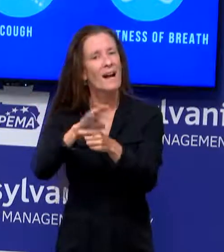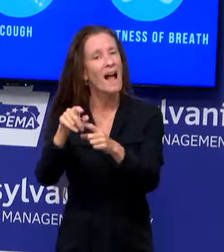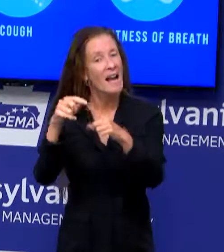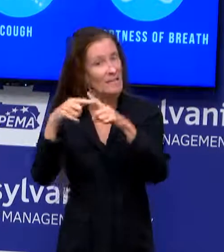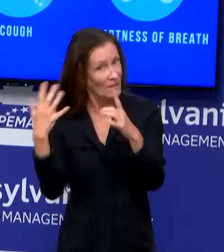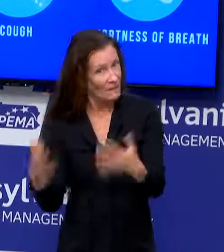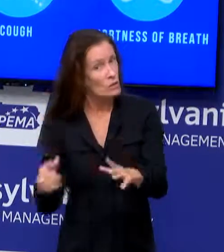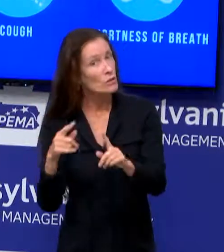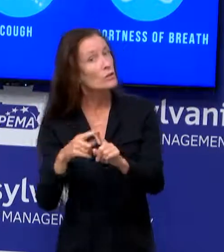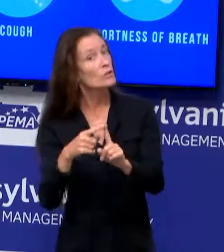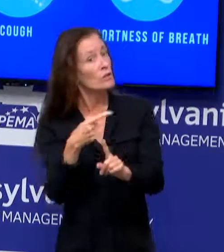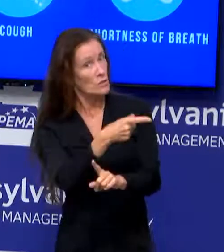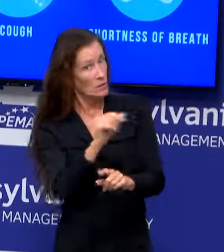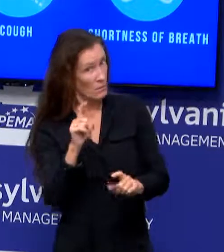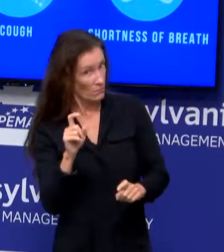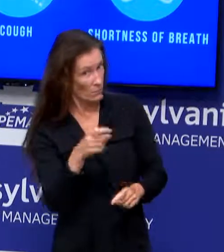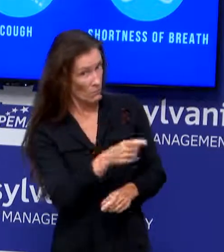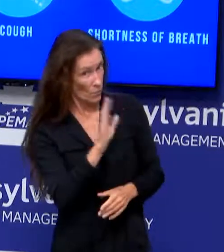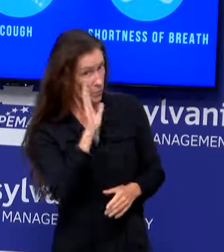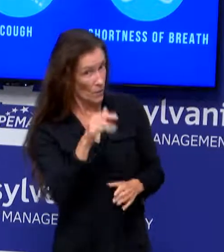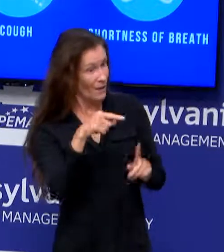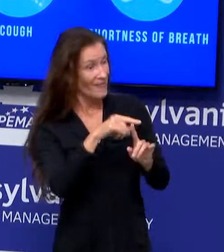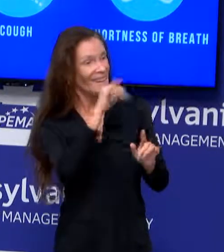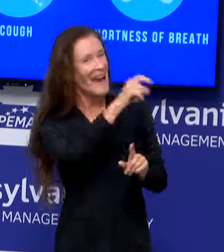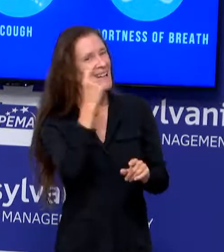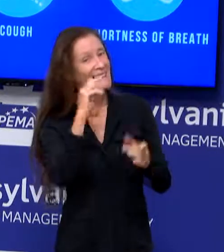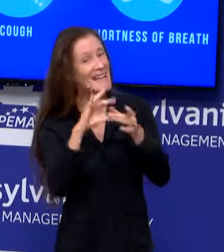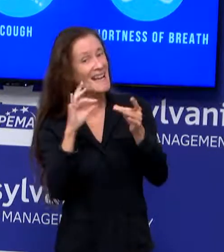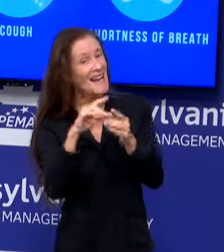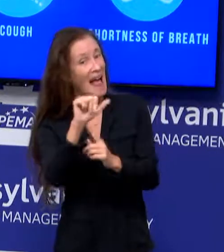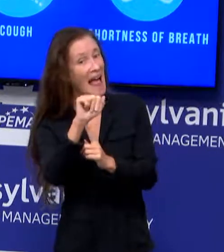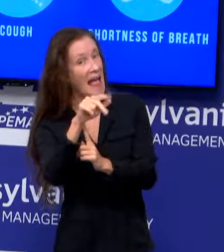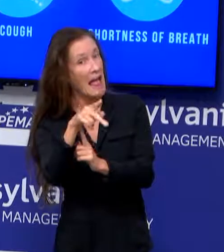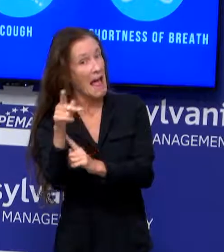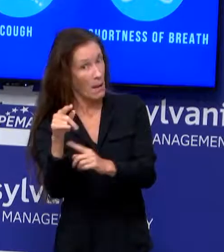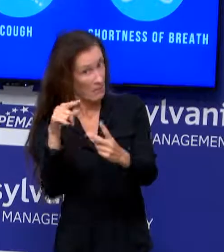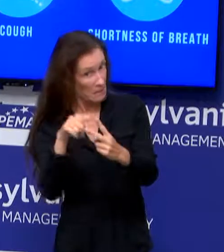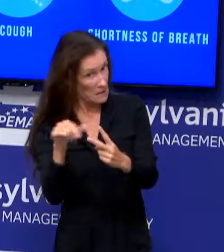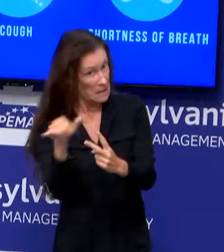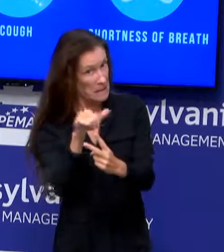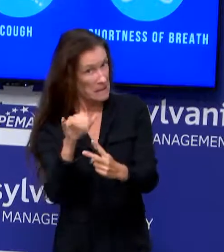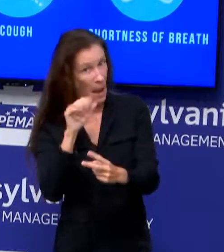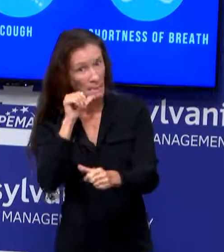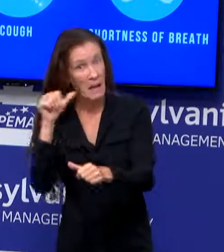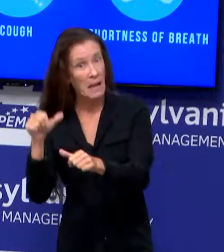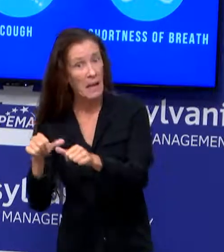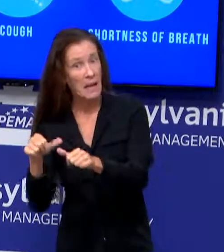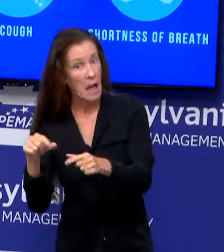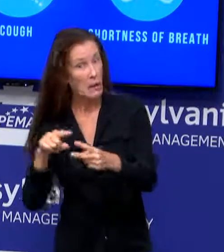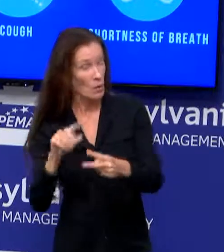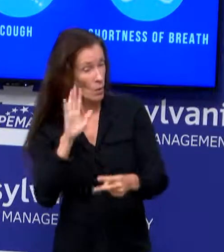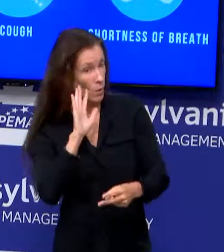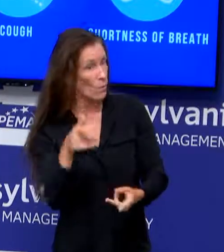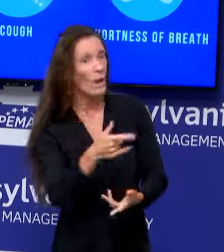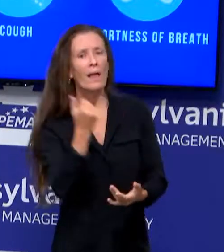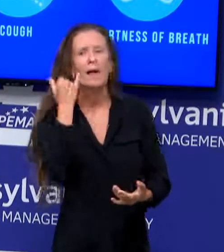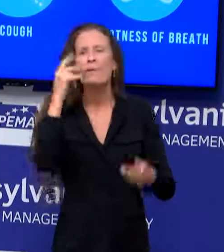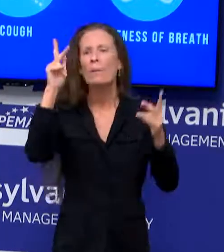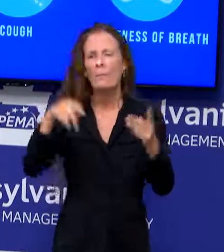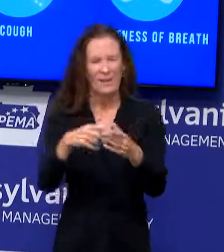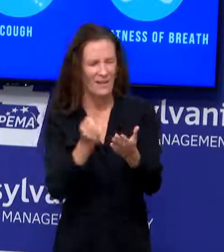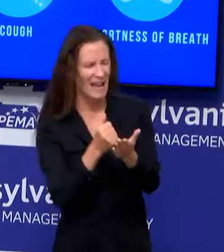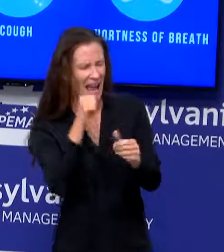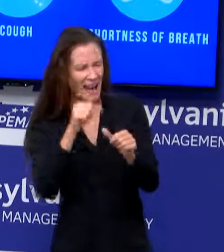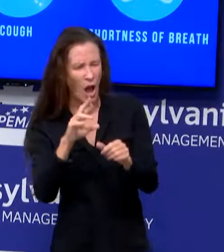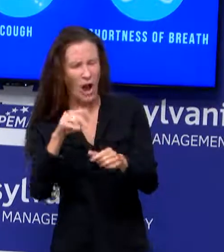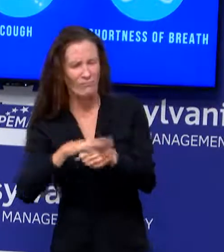Will Pennsylvania use this app to enforce quarantine or figure out if people are not complying with quarantine recommendations or orders? So that's not what